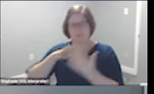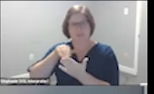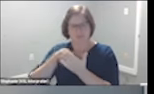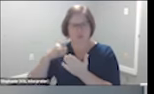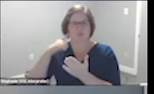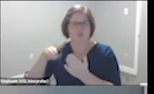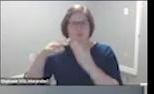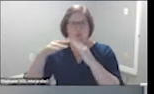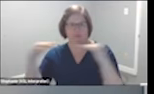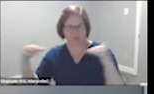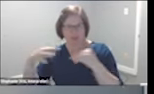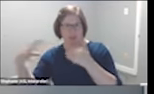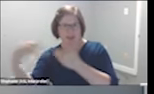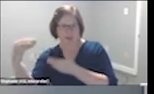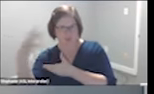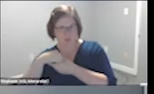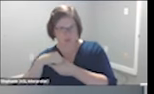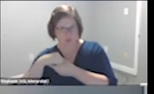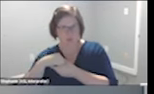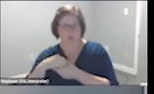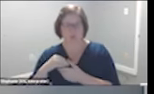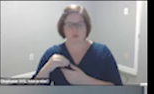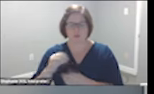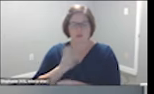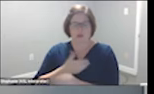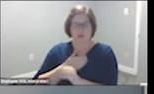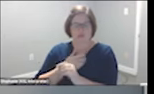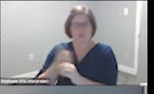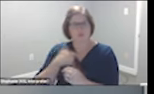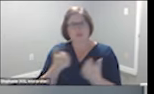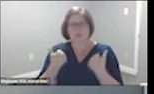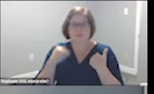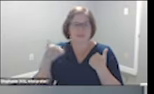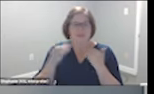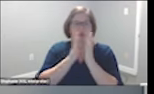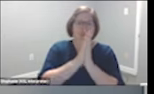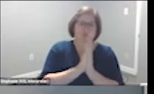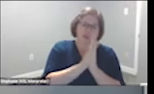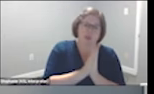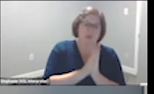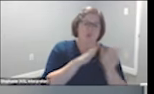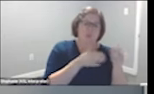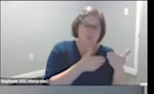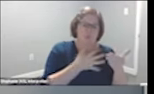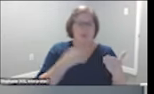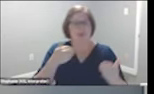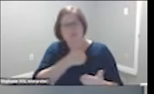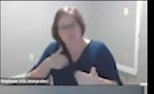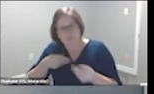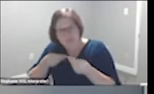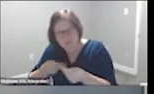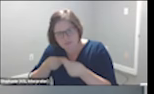and the intention, I mean, we even have like a prayer room and a breastfeeding room and all